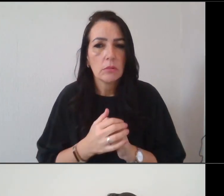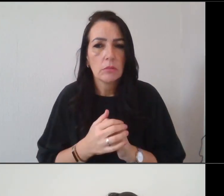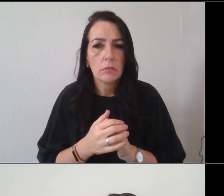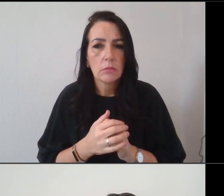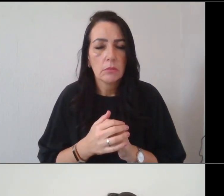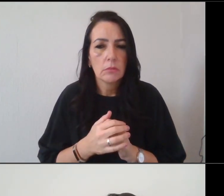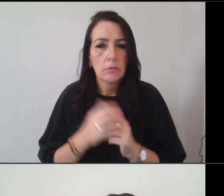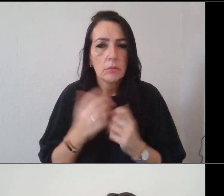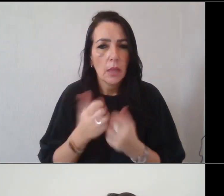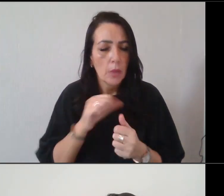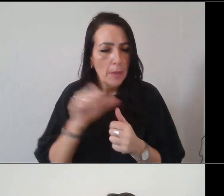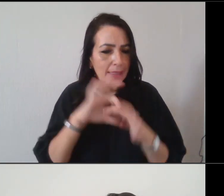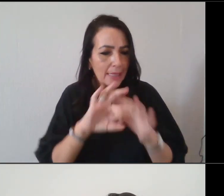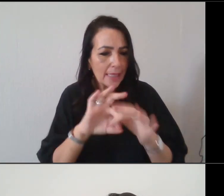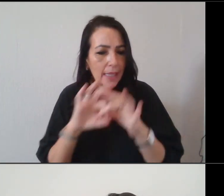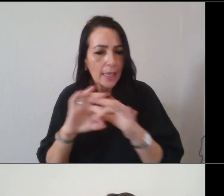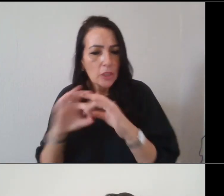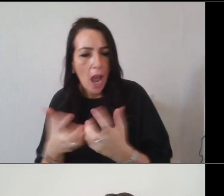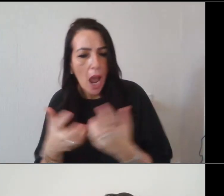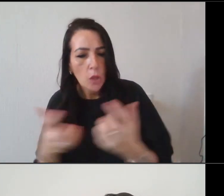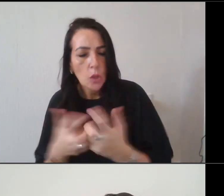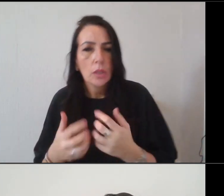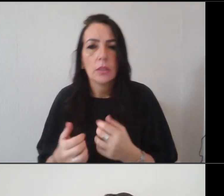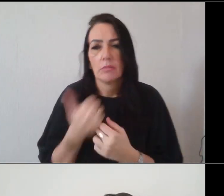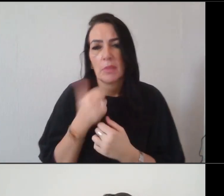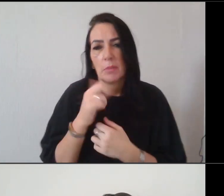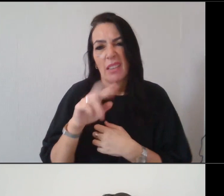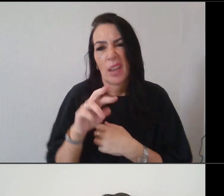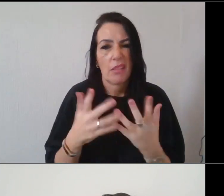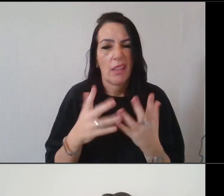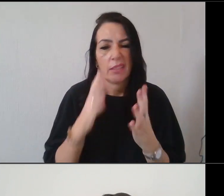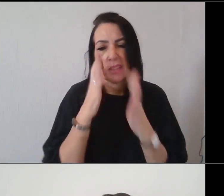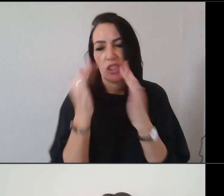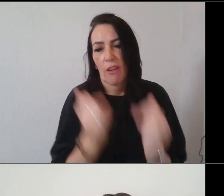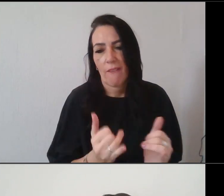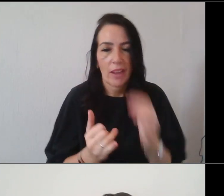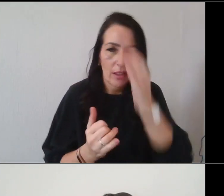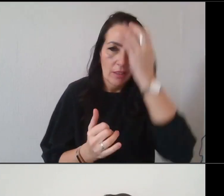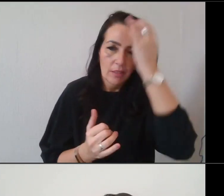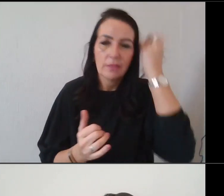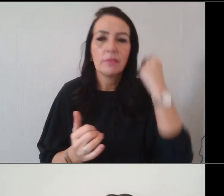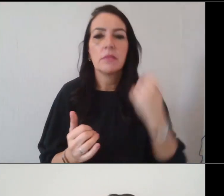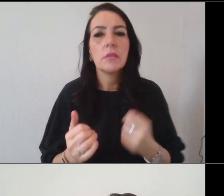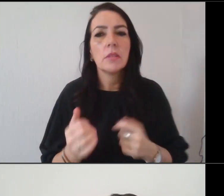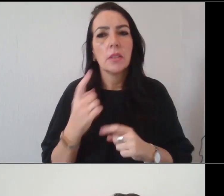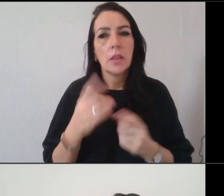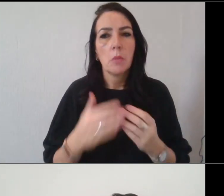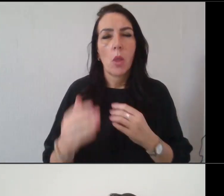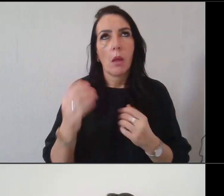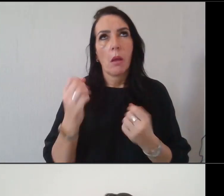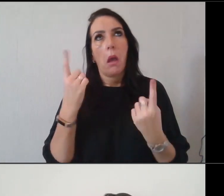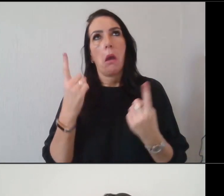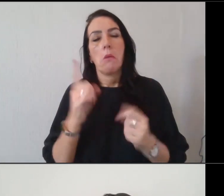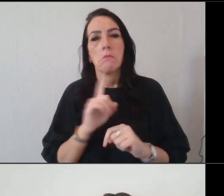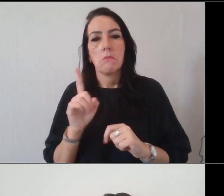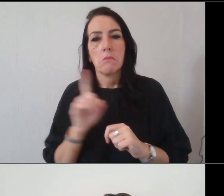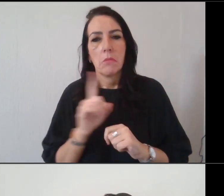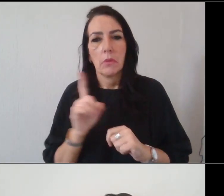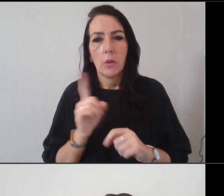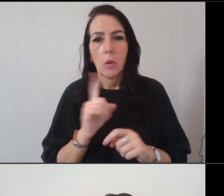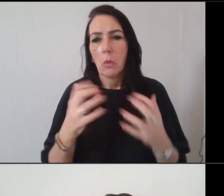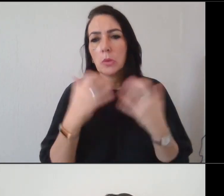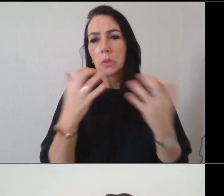best engage. So, maybe a couple of, like a survey initially, just to give you more of an idea as to what your